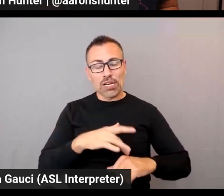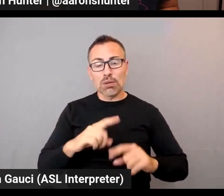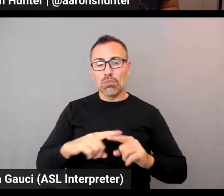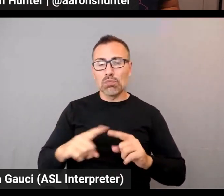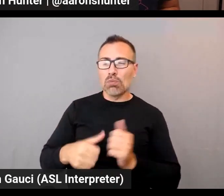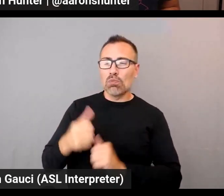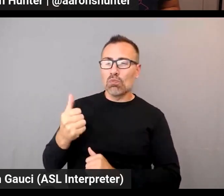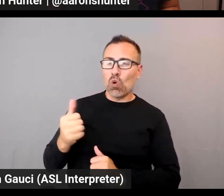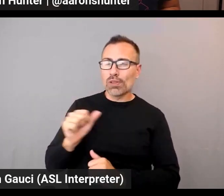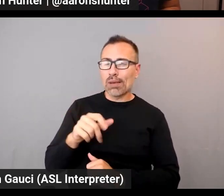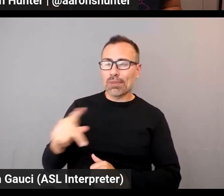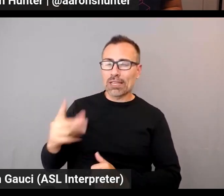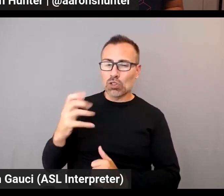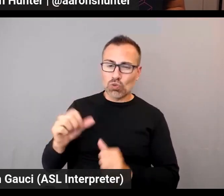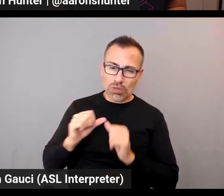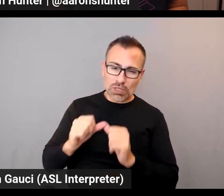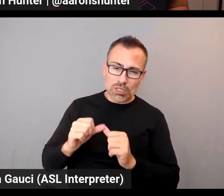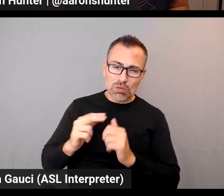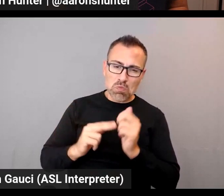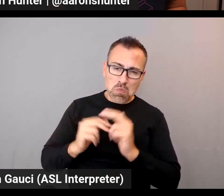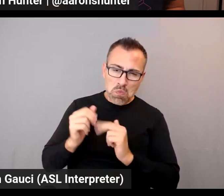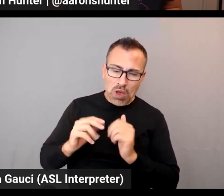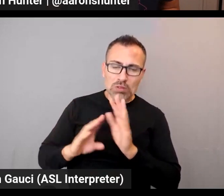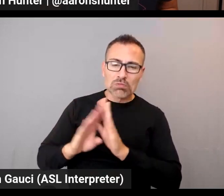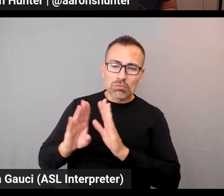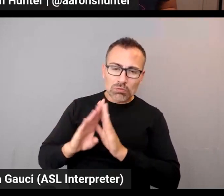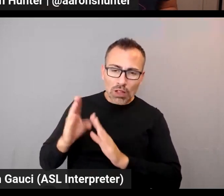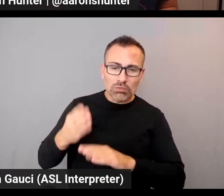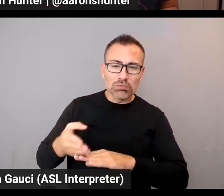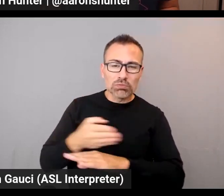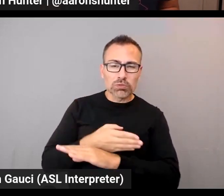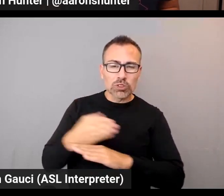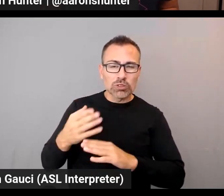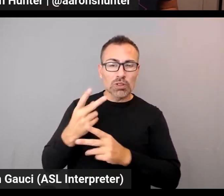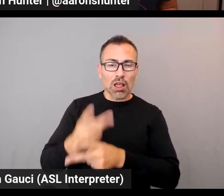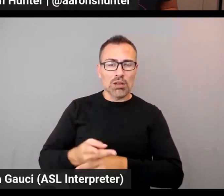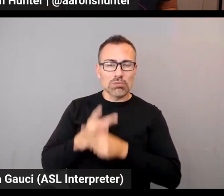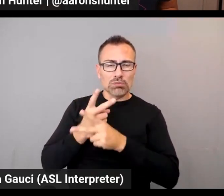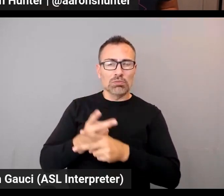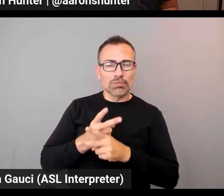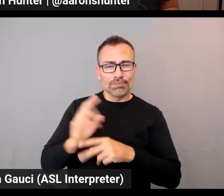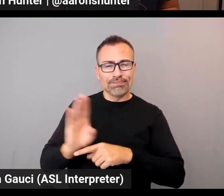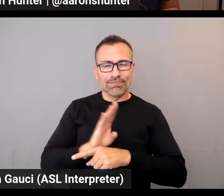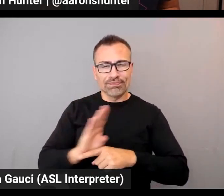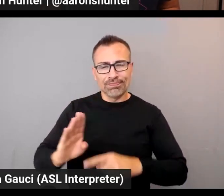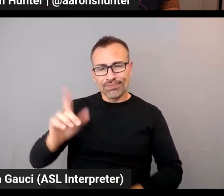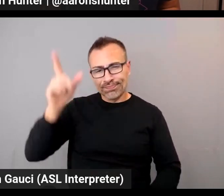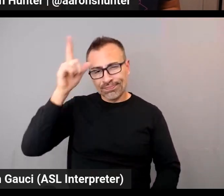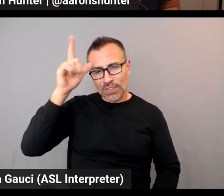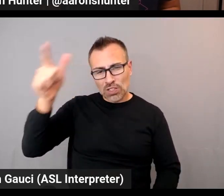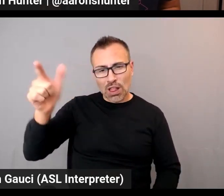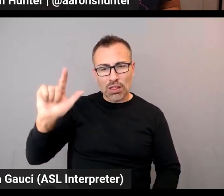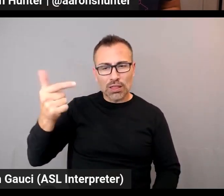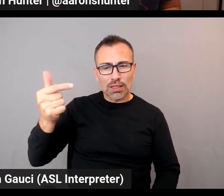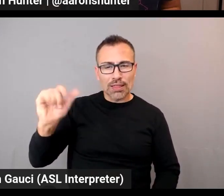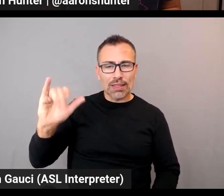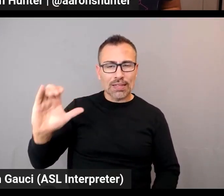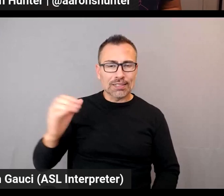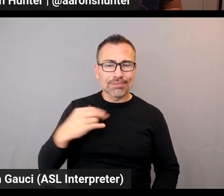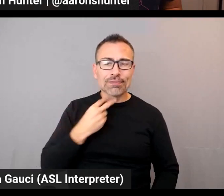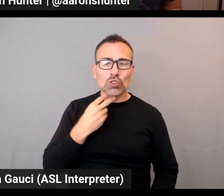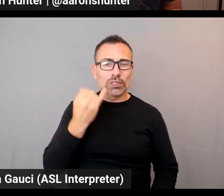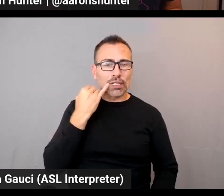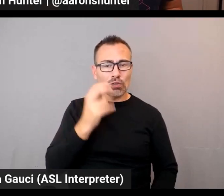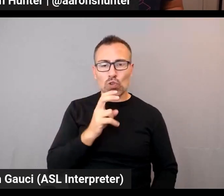to continue to build, develop, and improve that handles business logic, you're kind of stuck if you don't move that over to the .NET where